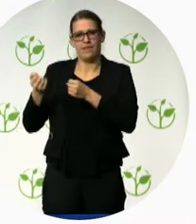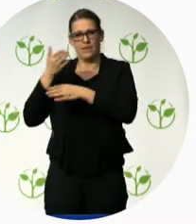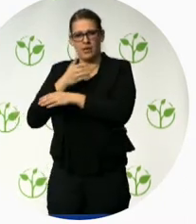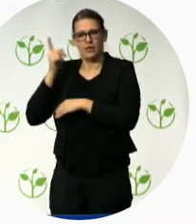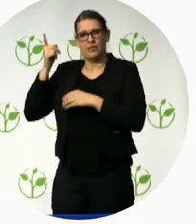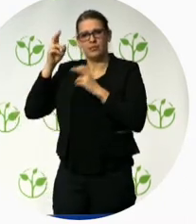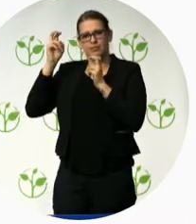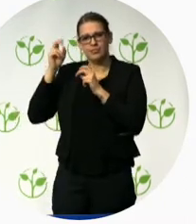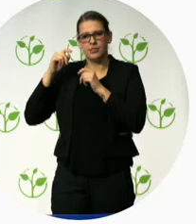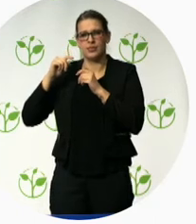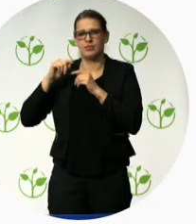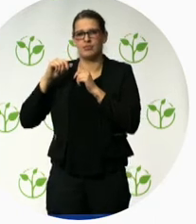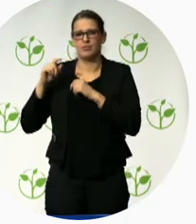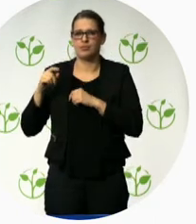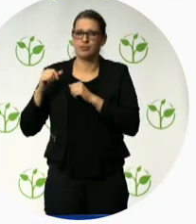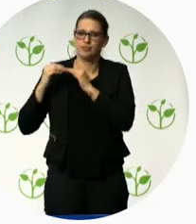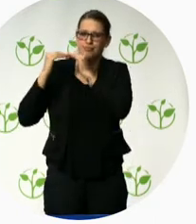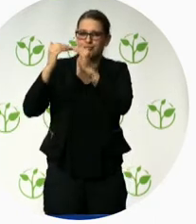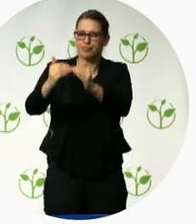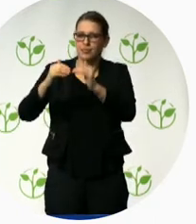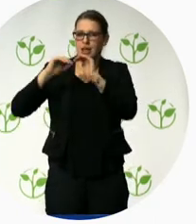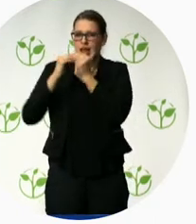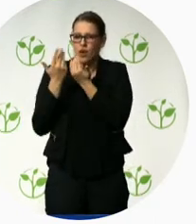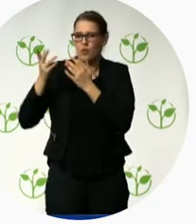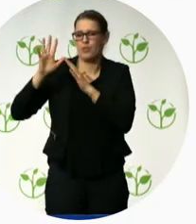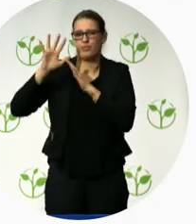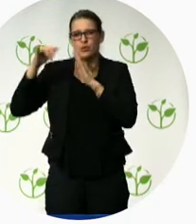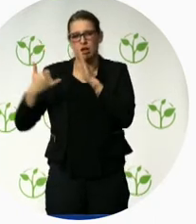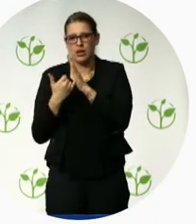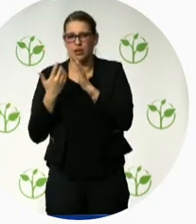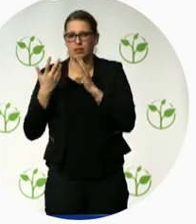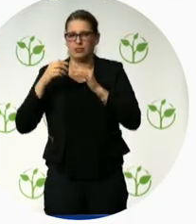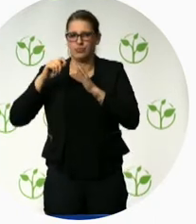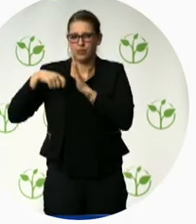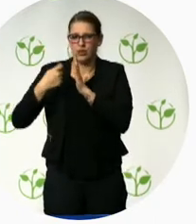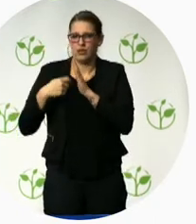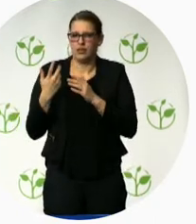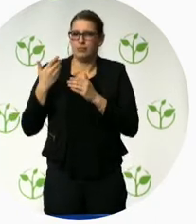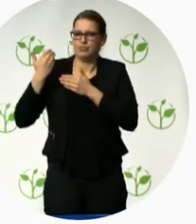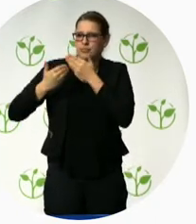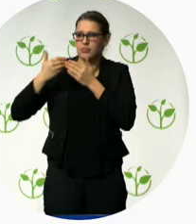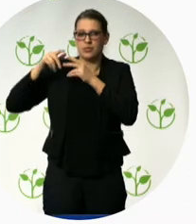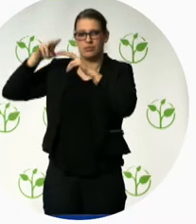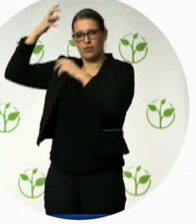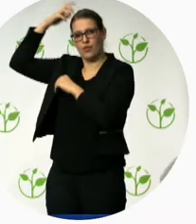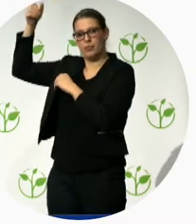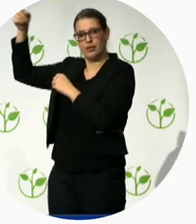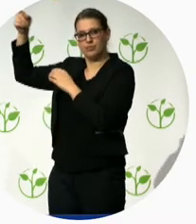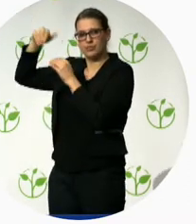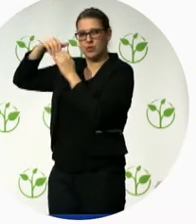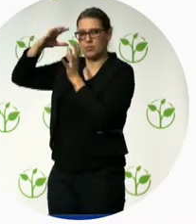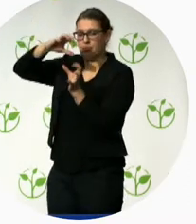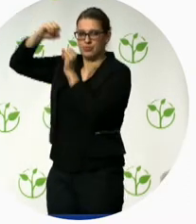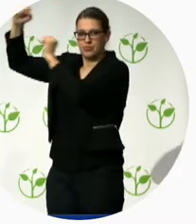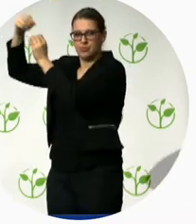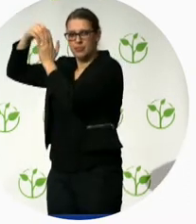projects are, or how it's taken over also by governments or by villages and I was wondering what you